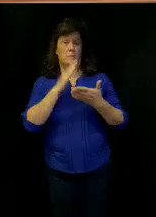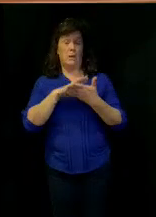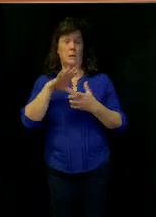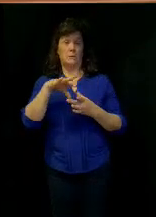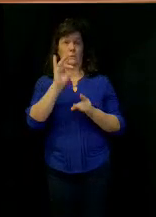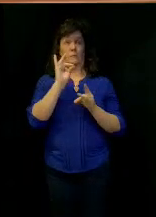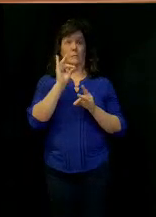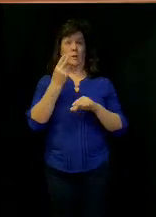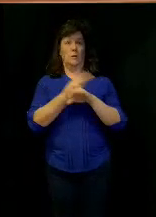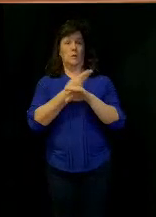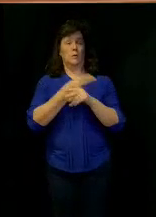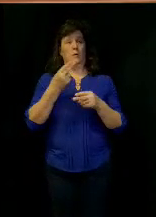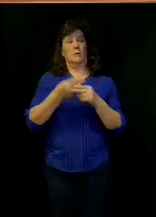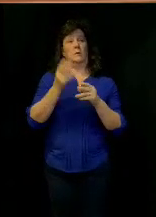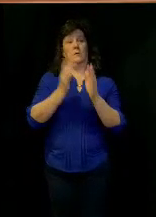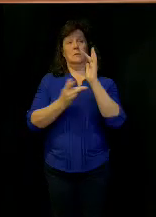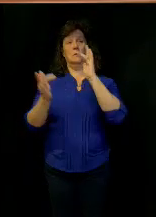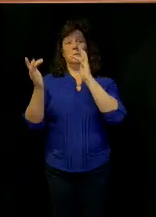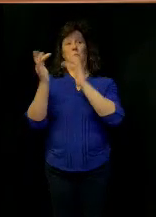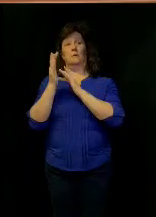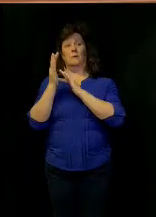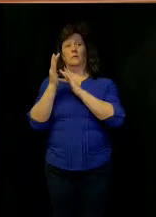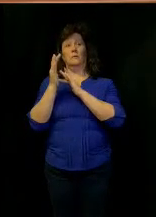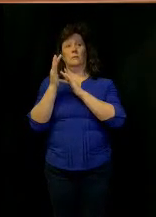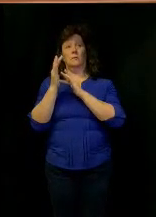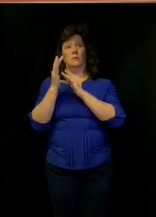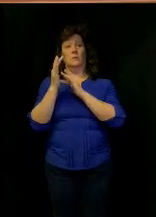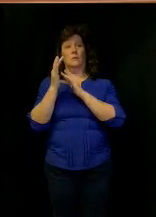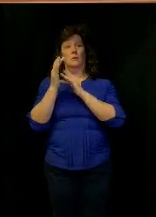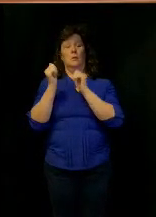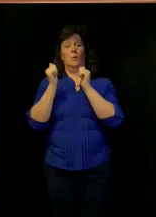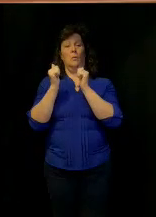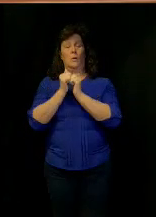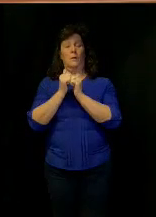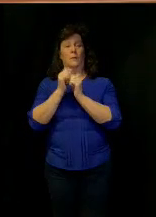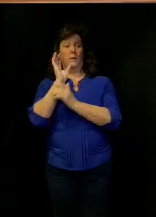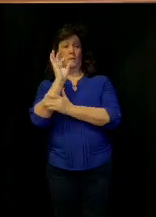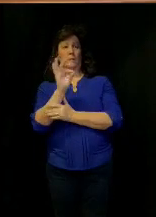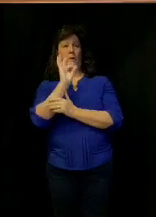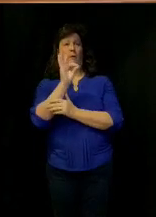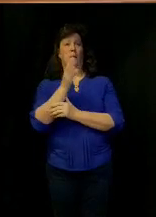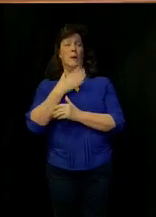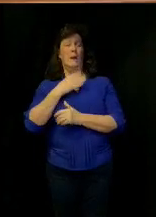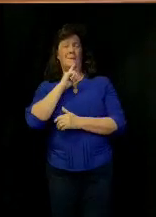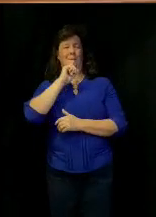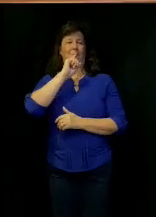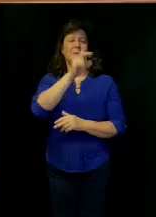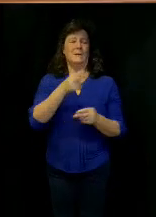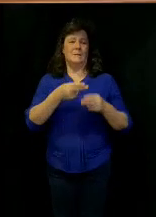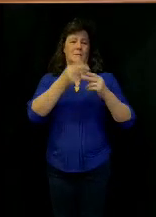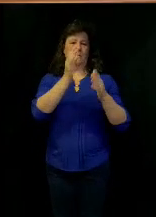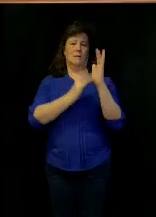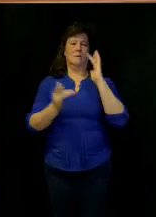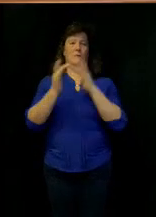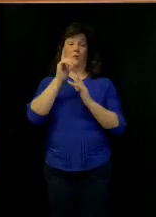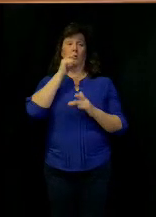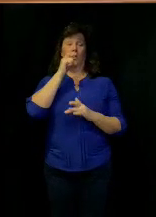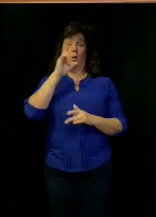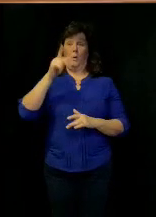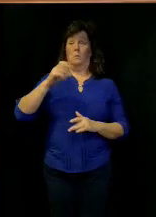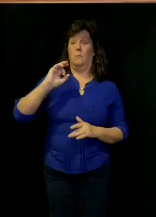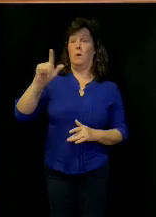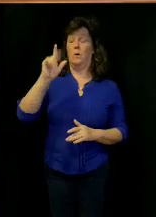try to use the name of the Lord Jesus in their incantation, saying, I command you in the name of Jesus, whom Paul